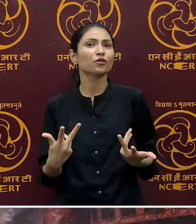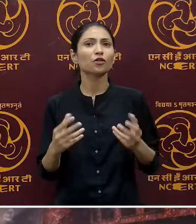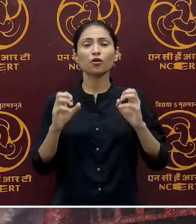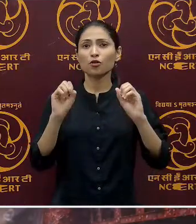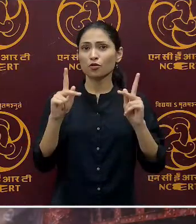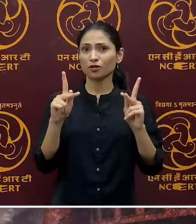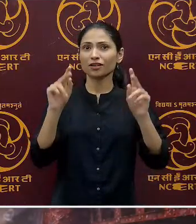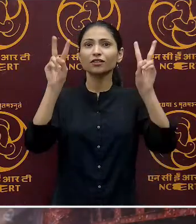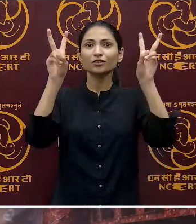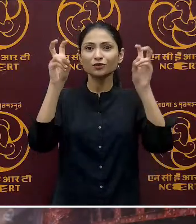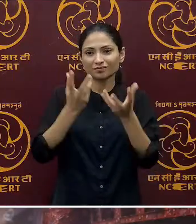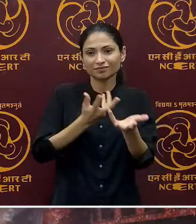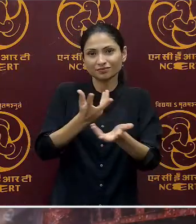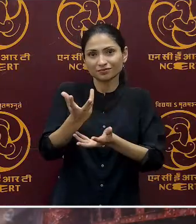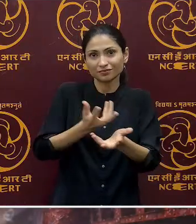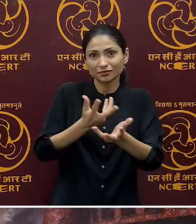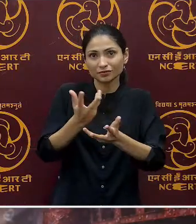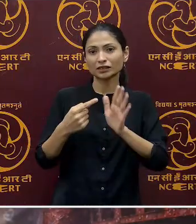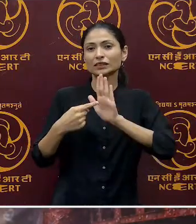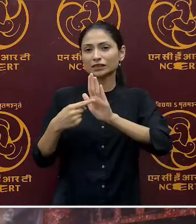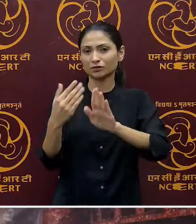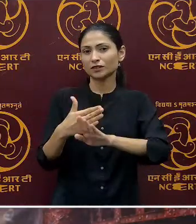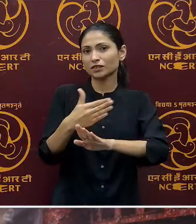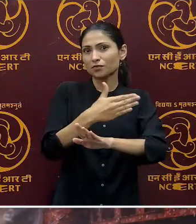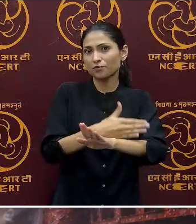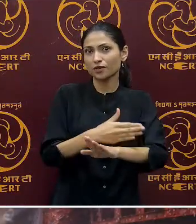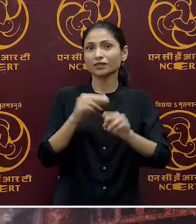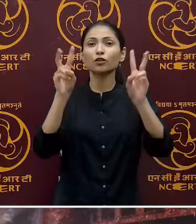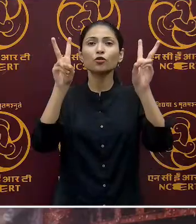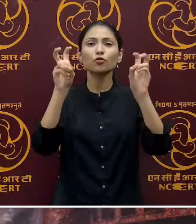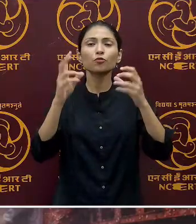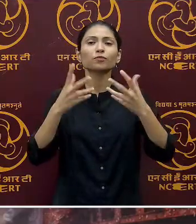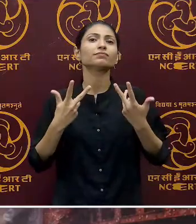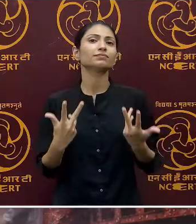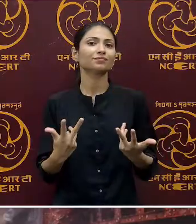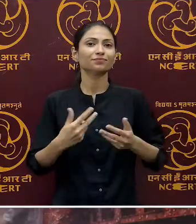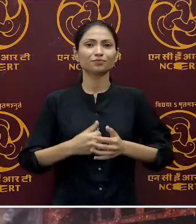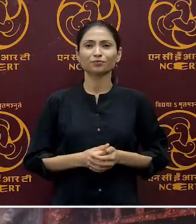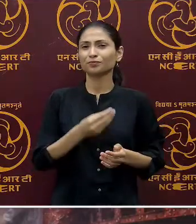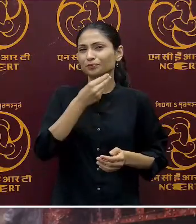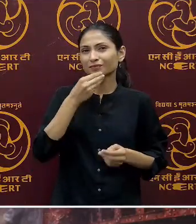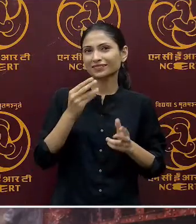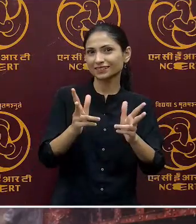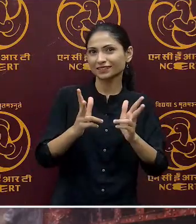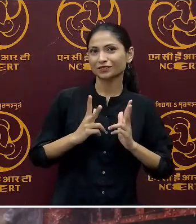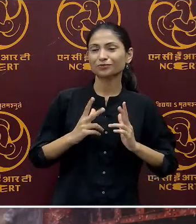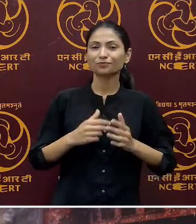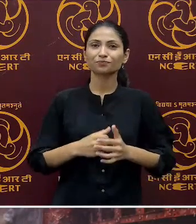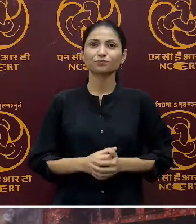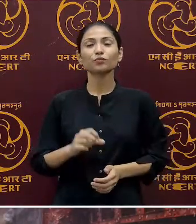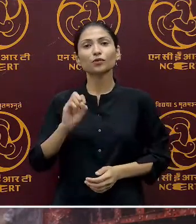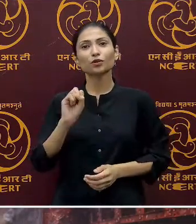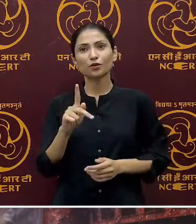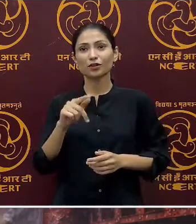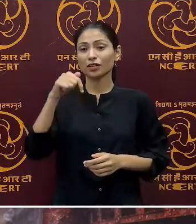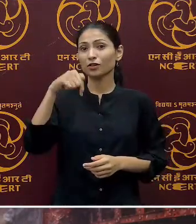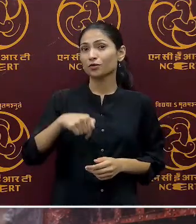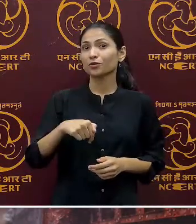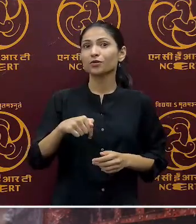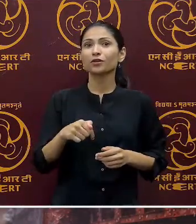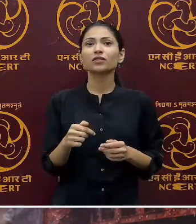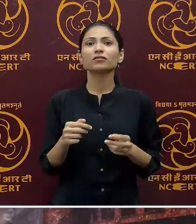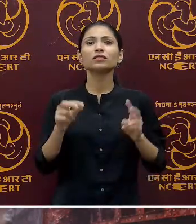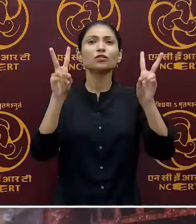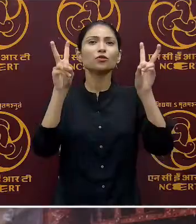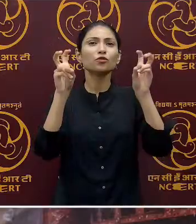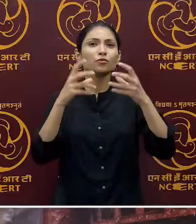exactly are we getting here? What is the topic telling us? Yes, today we are going to